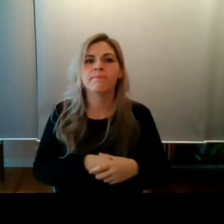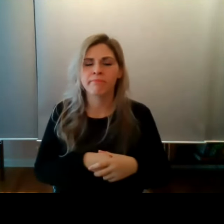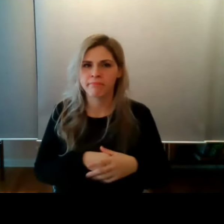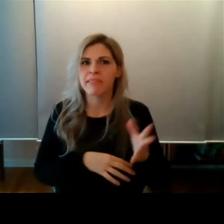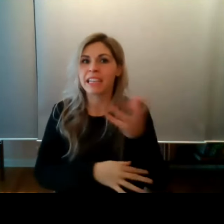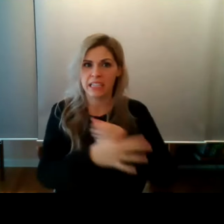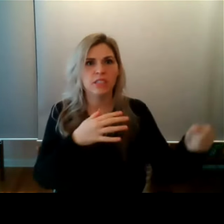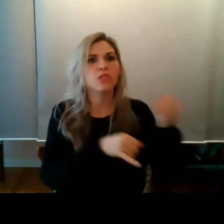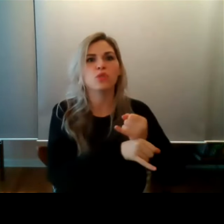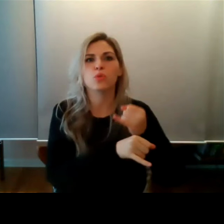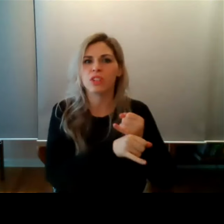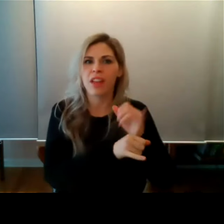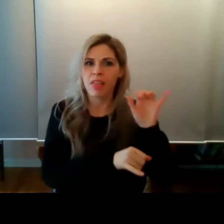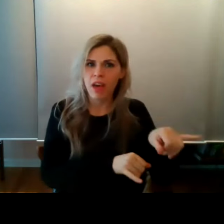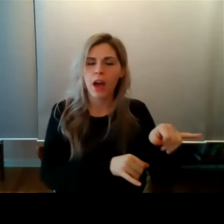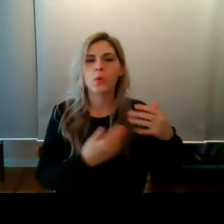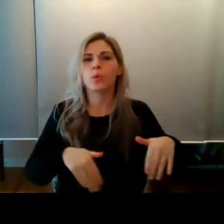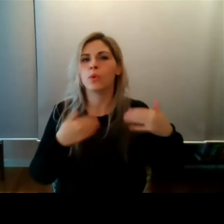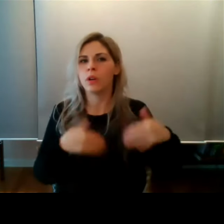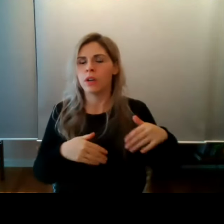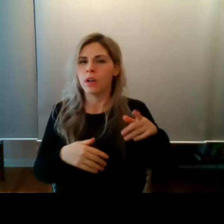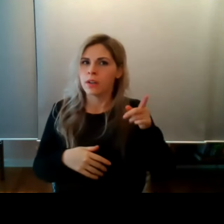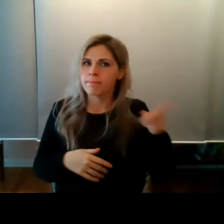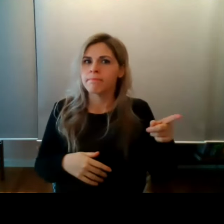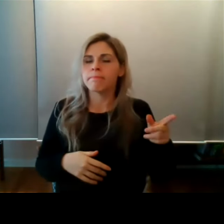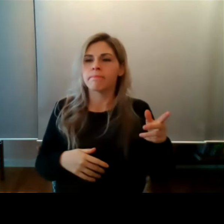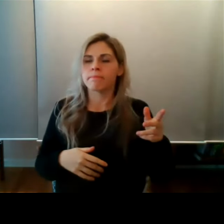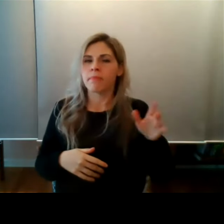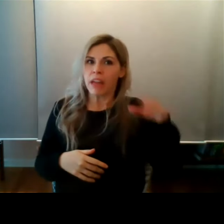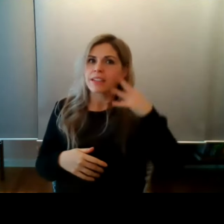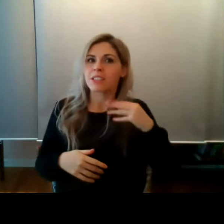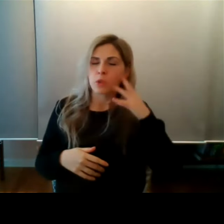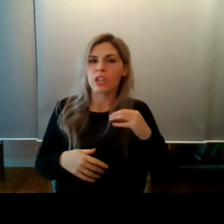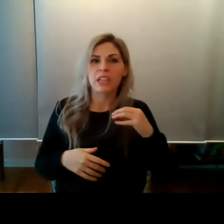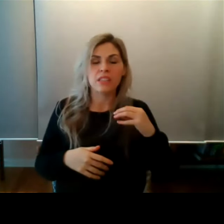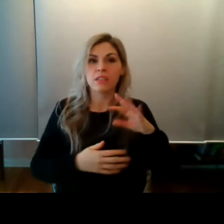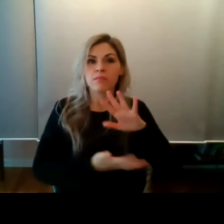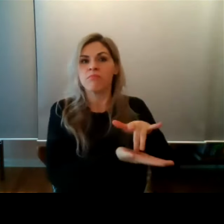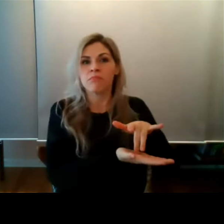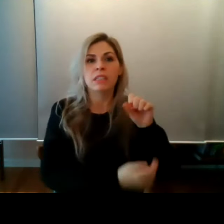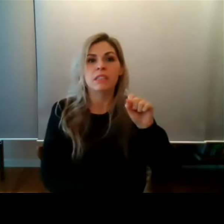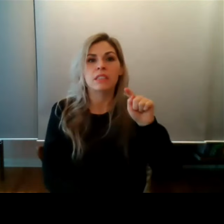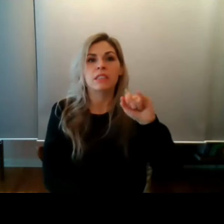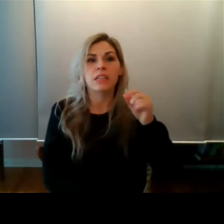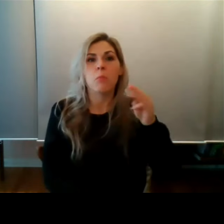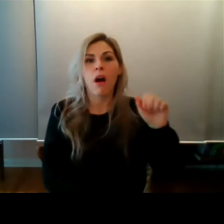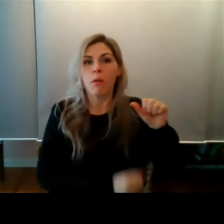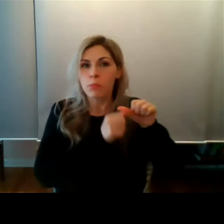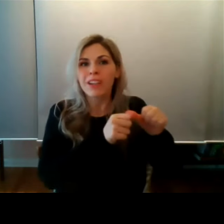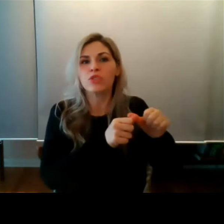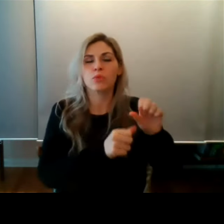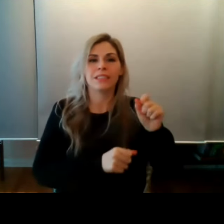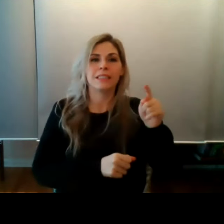Institutionalization is the source of uh, all stigma or perpetual stigma,